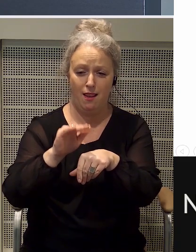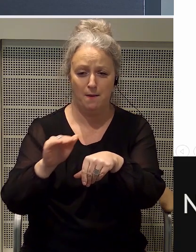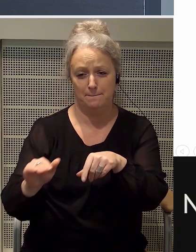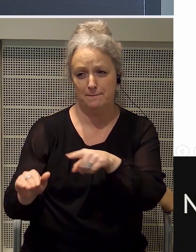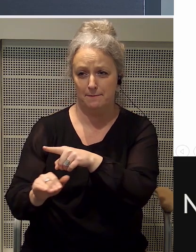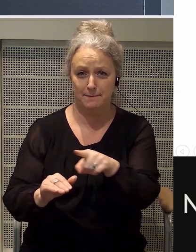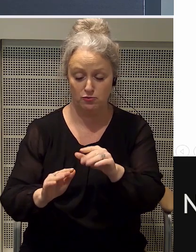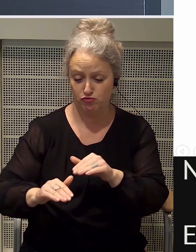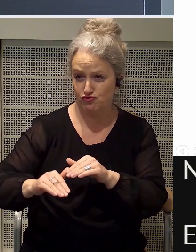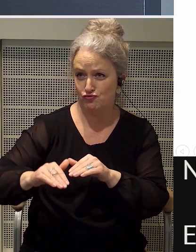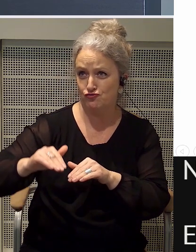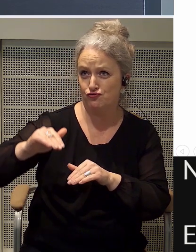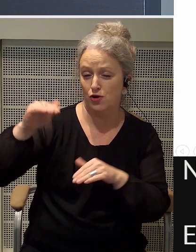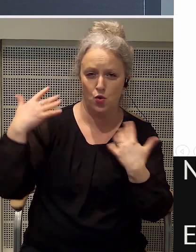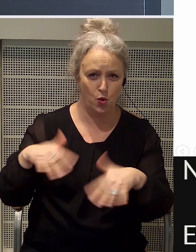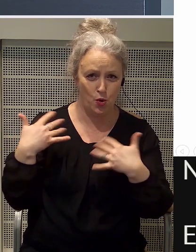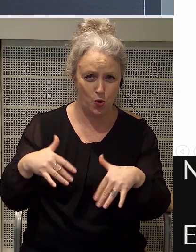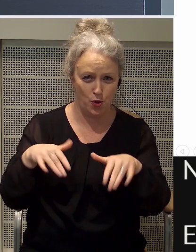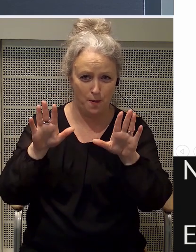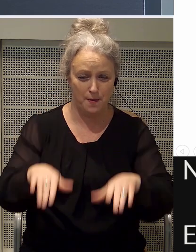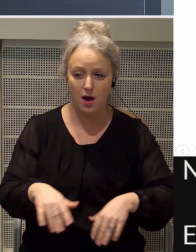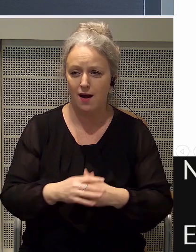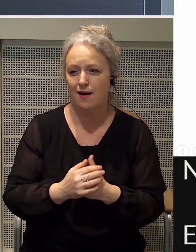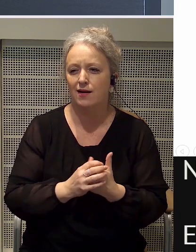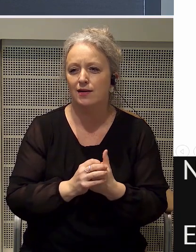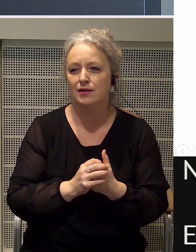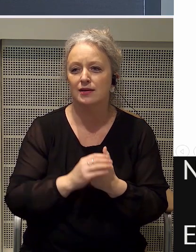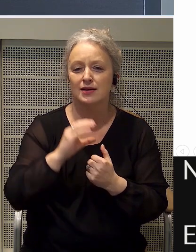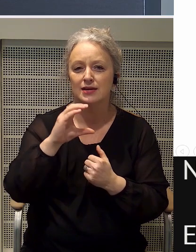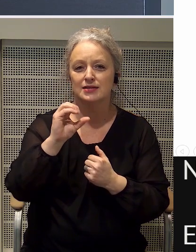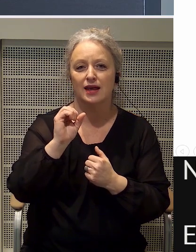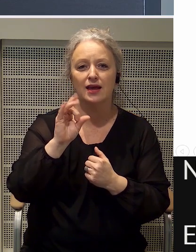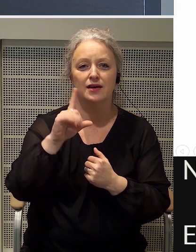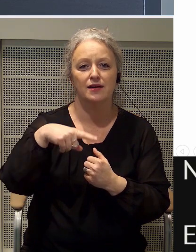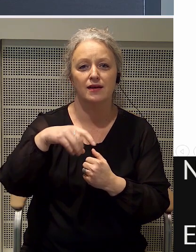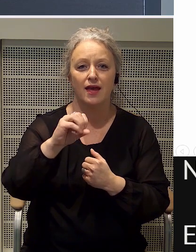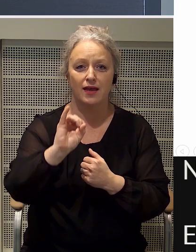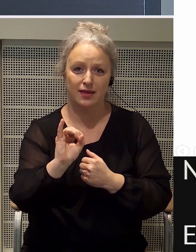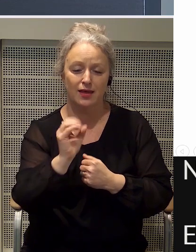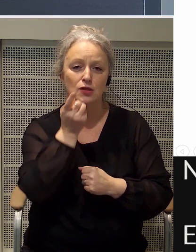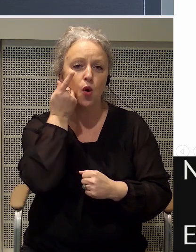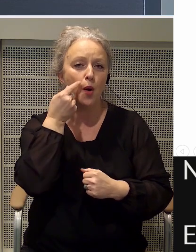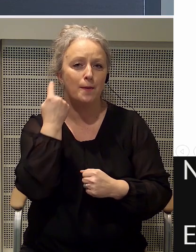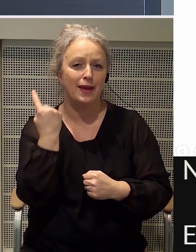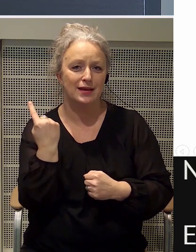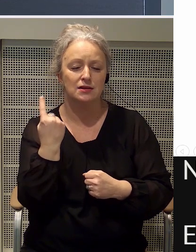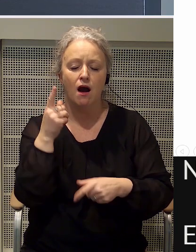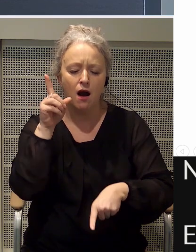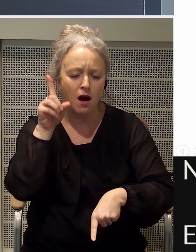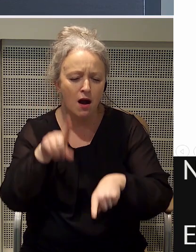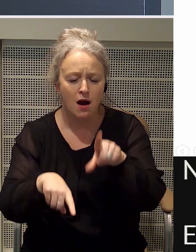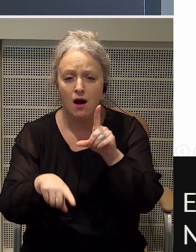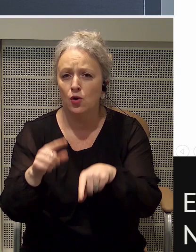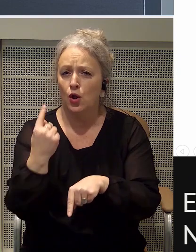achondroplasia cases. And now they are growing very well with the treatment they're receiving. Then Sergei on the